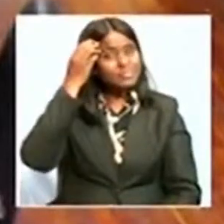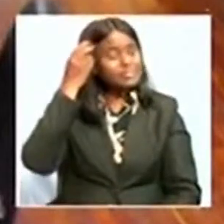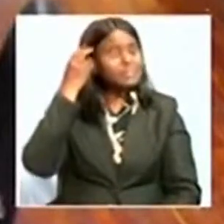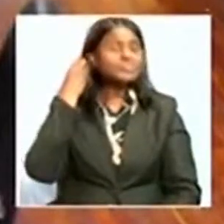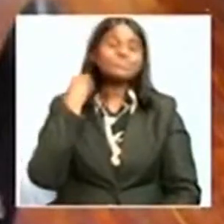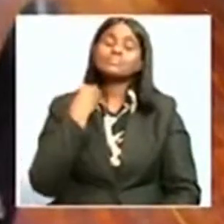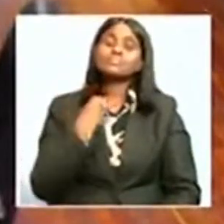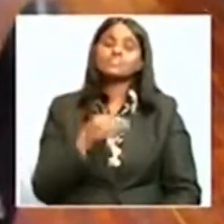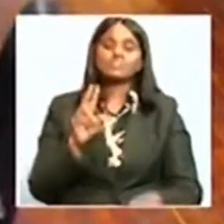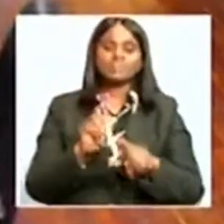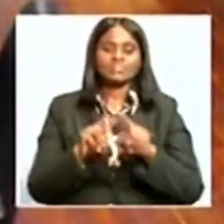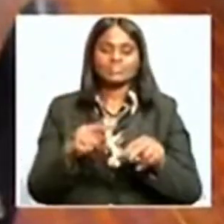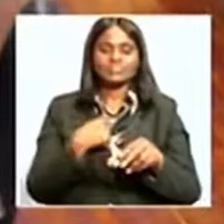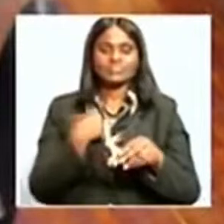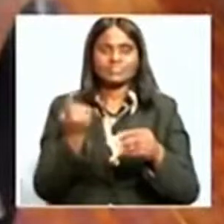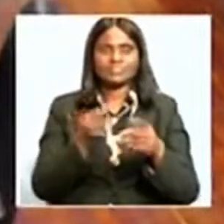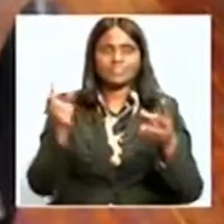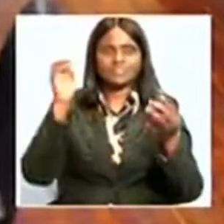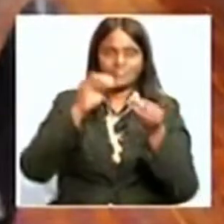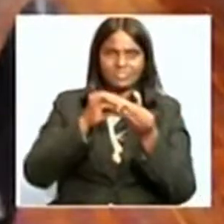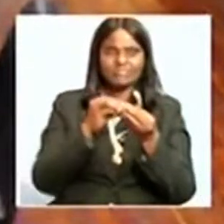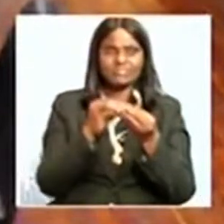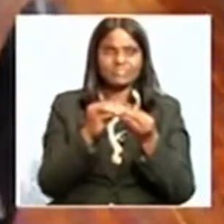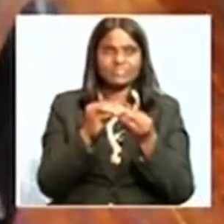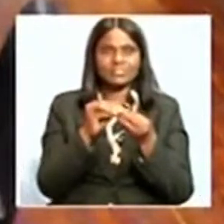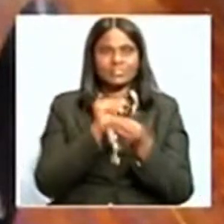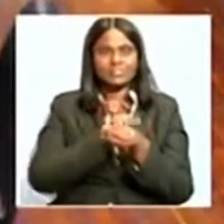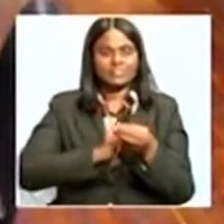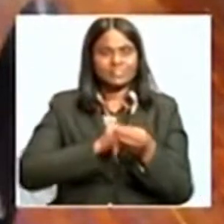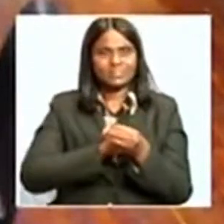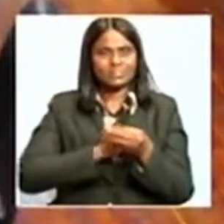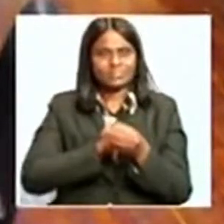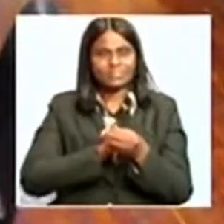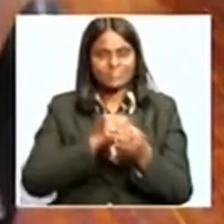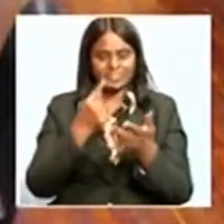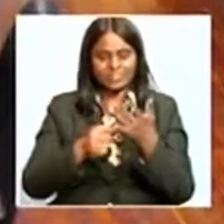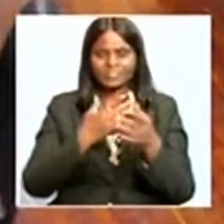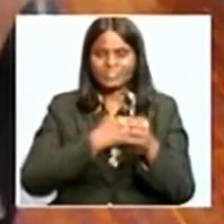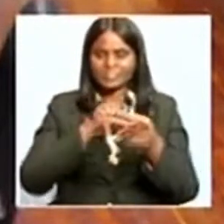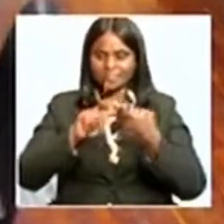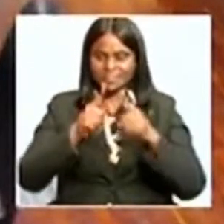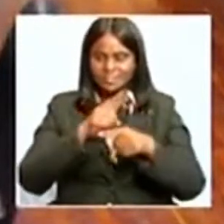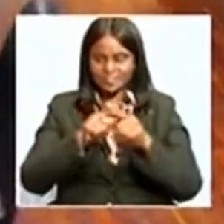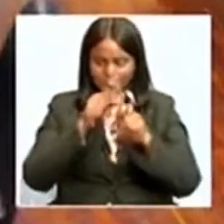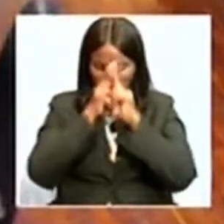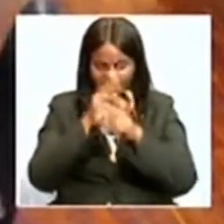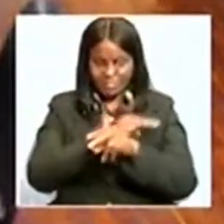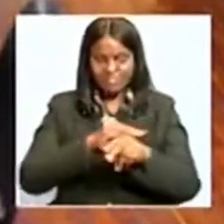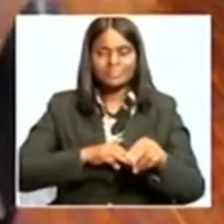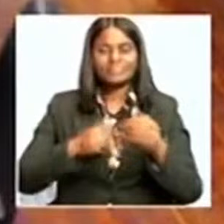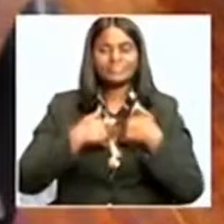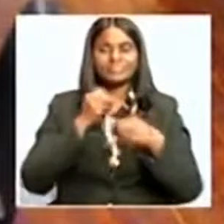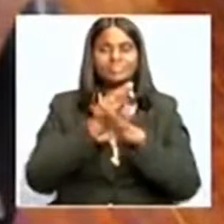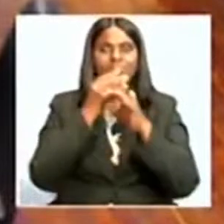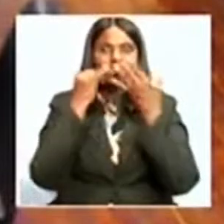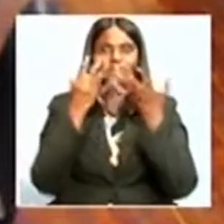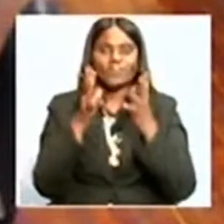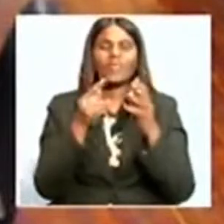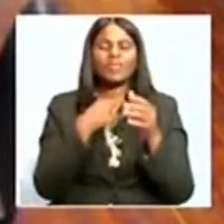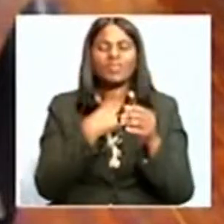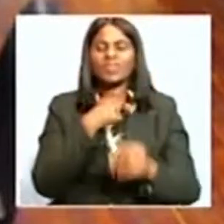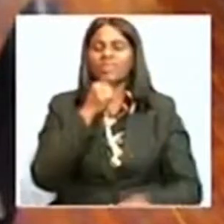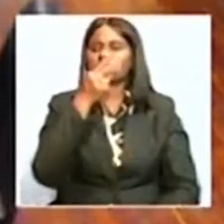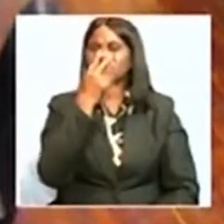Honorable Chair, just an addition to Sorry. what my other honorable members have said. I don't